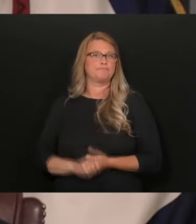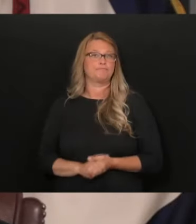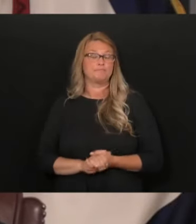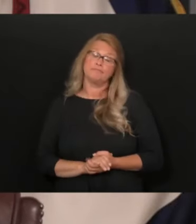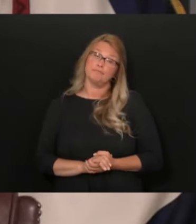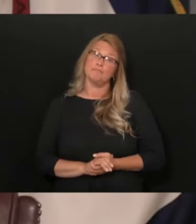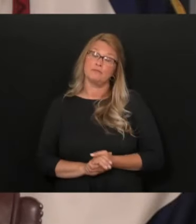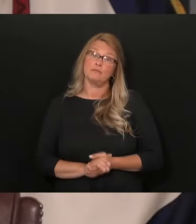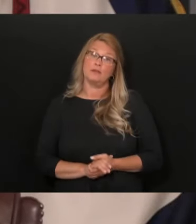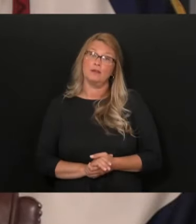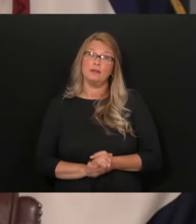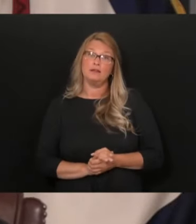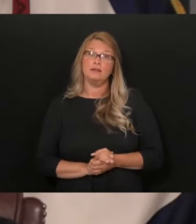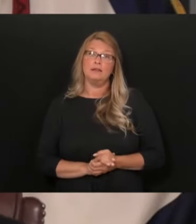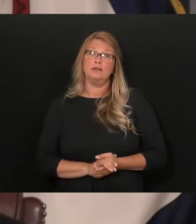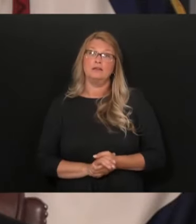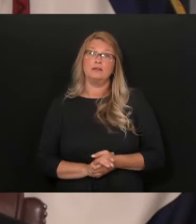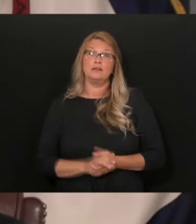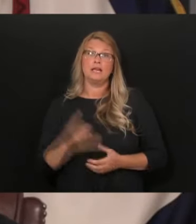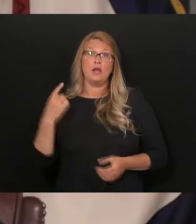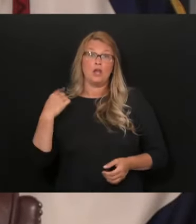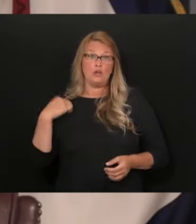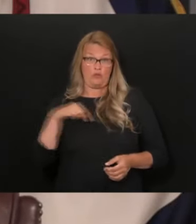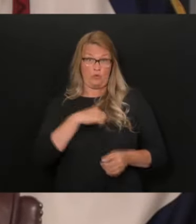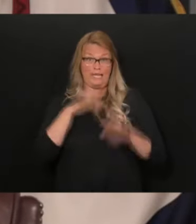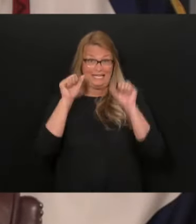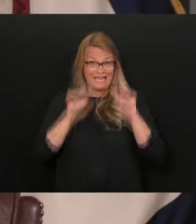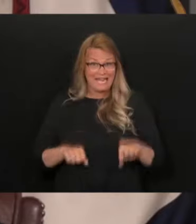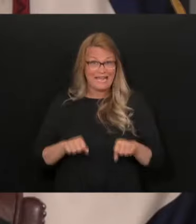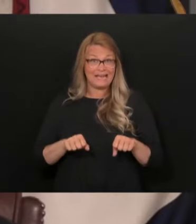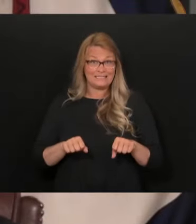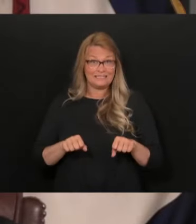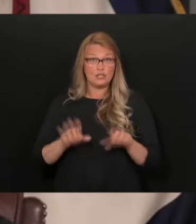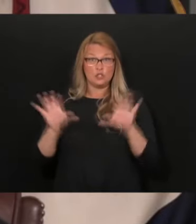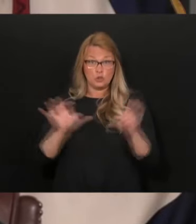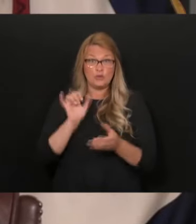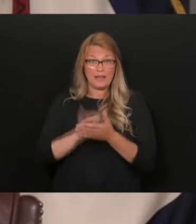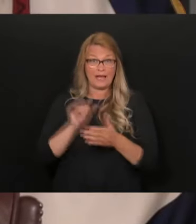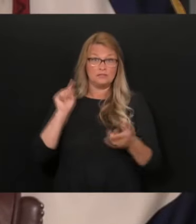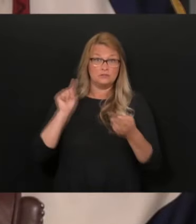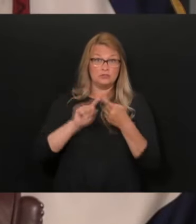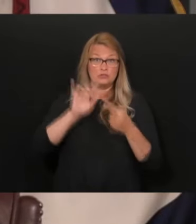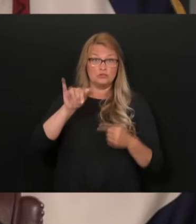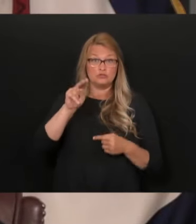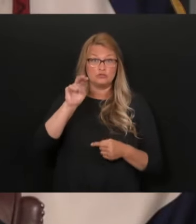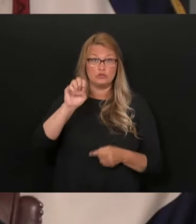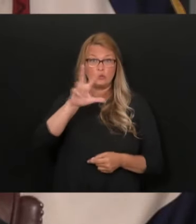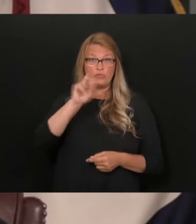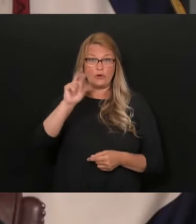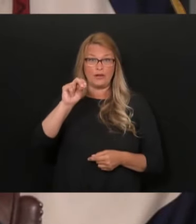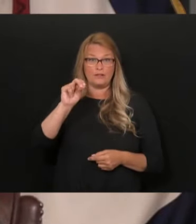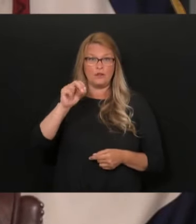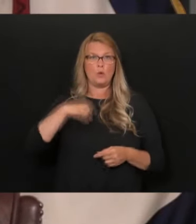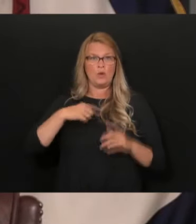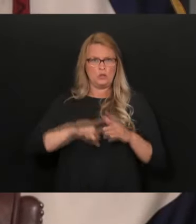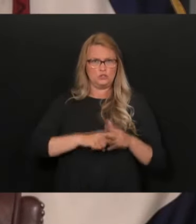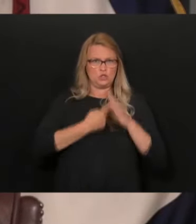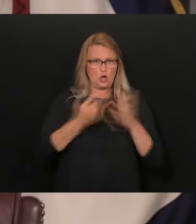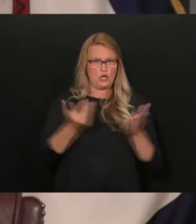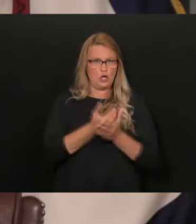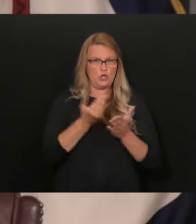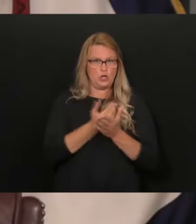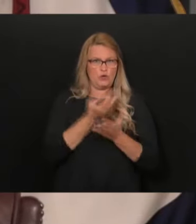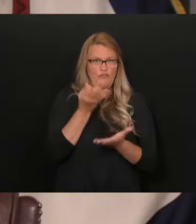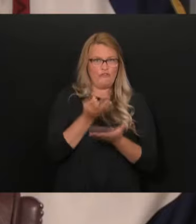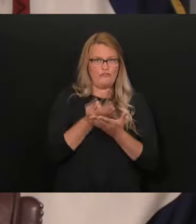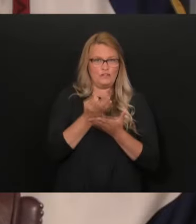in addition to that, if we can do that, then we'll start anew, and as we start anew, what's going